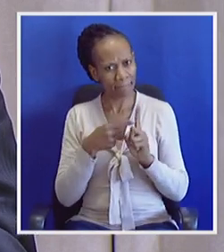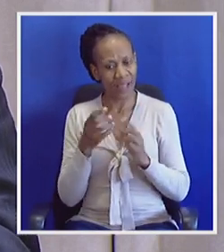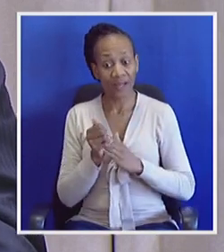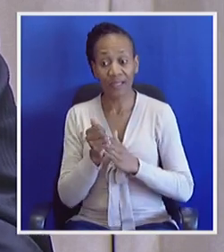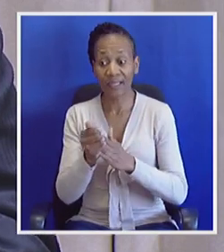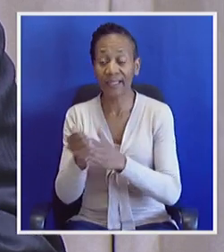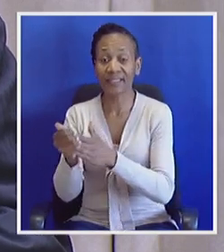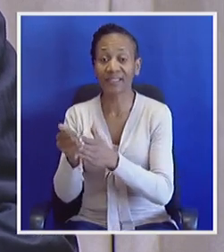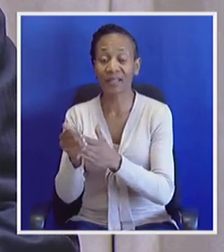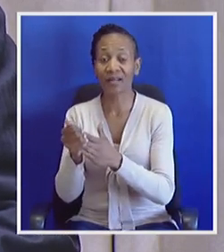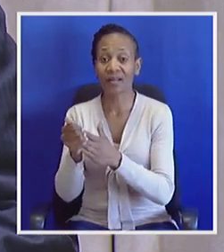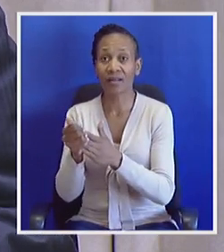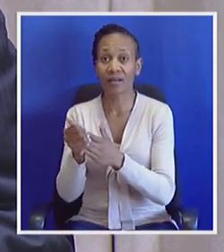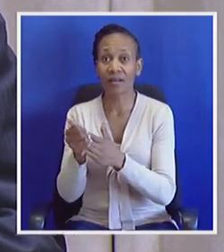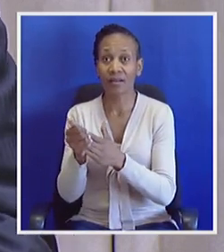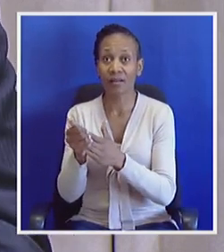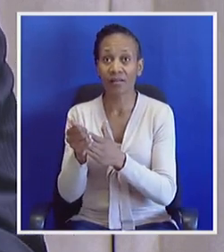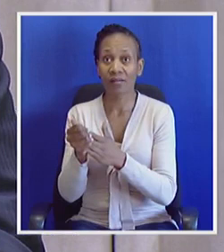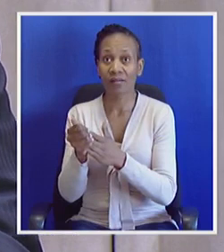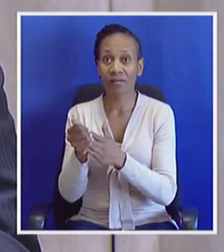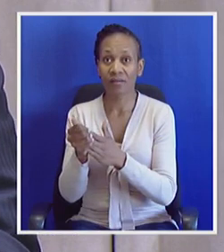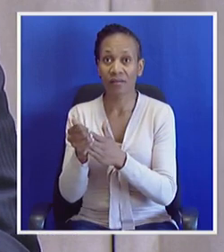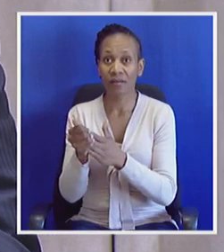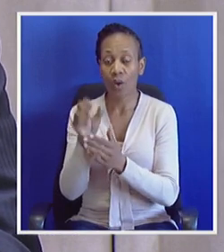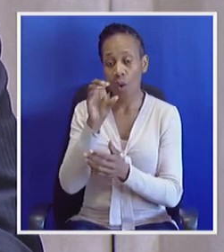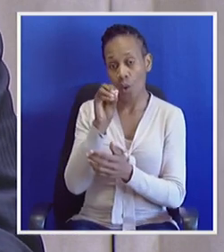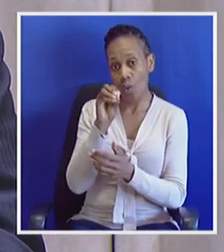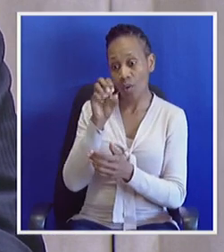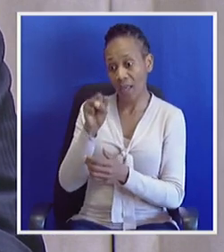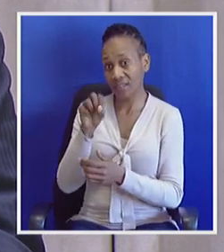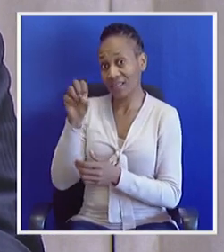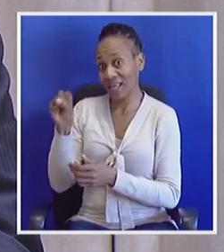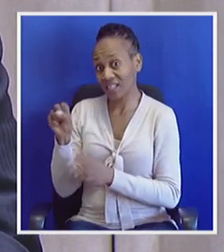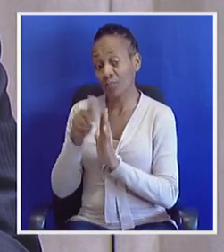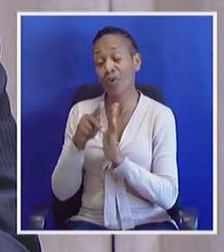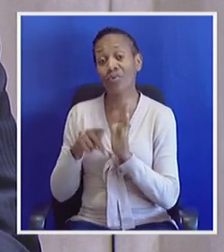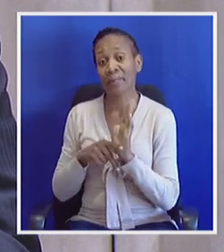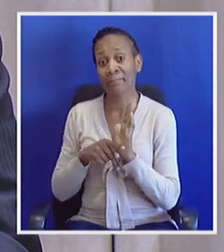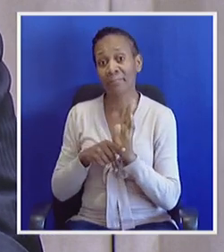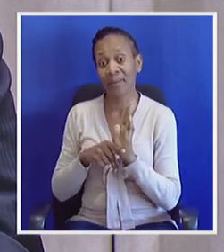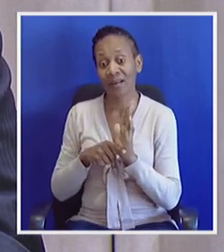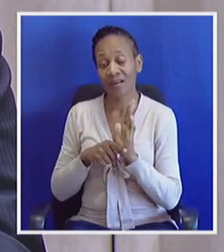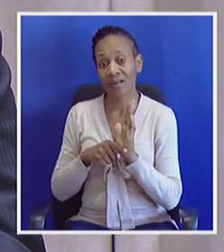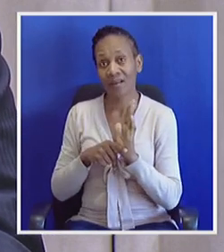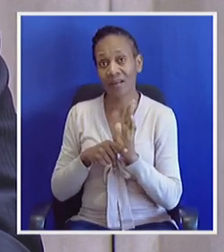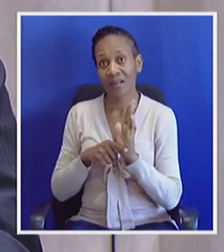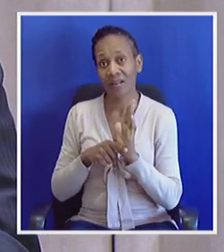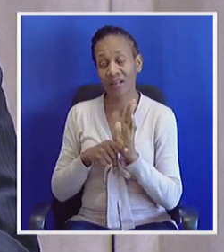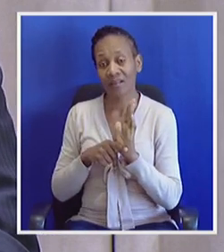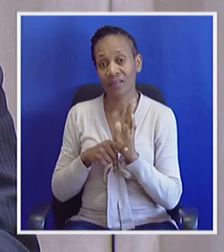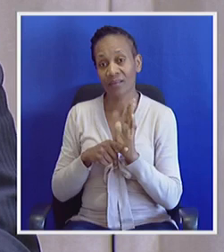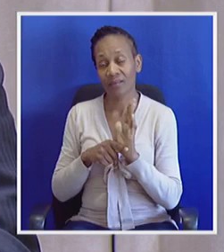conceptualization of the now renowned OSS program, which is Operation Suguma